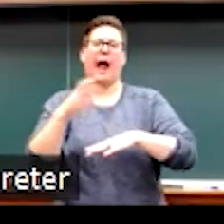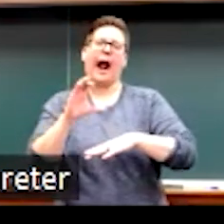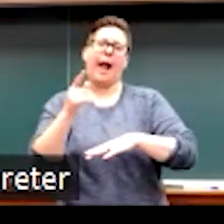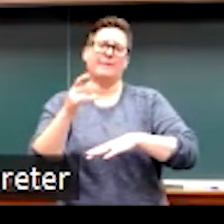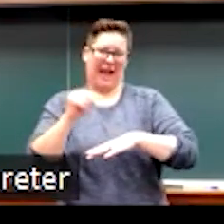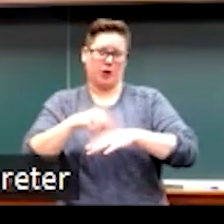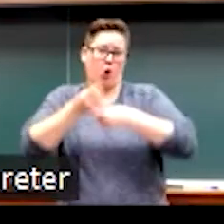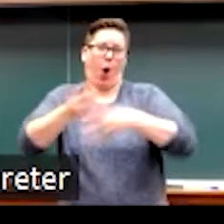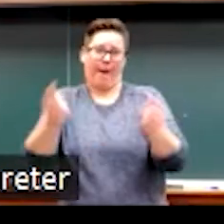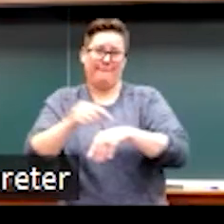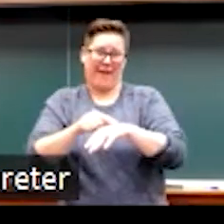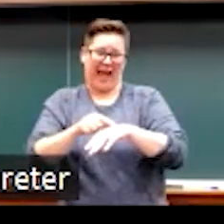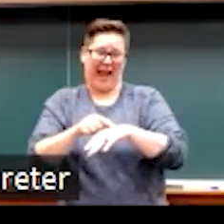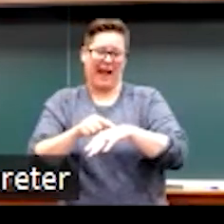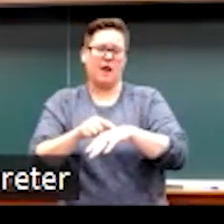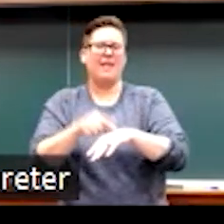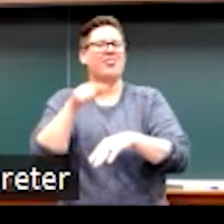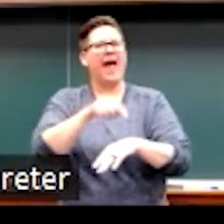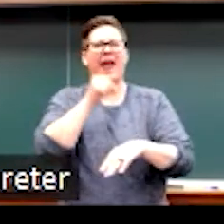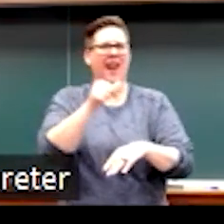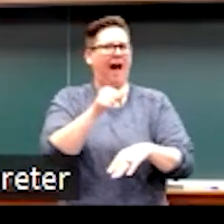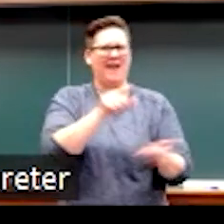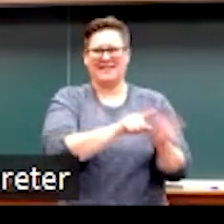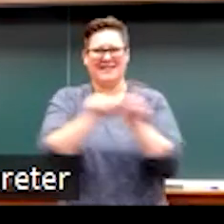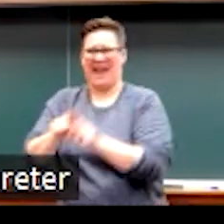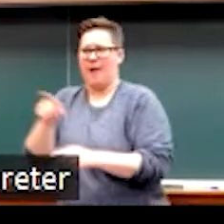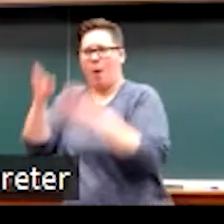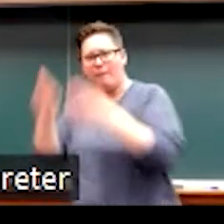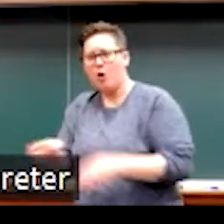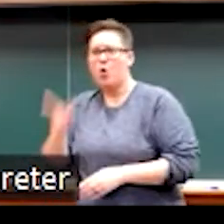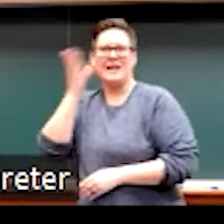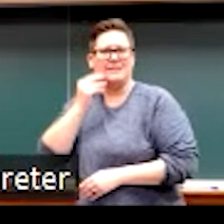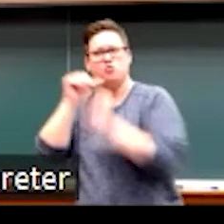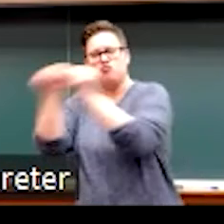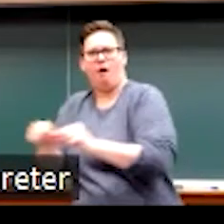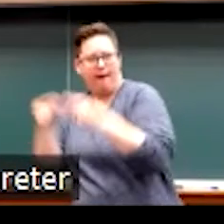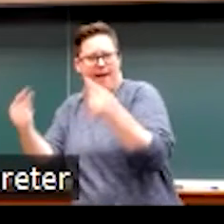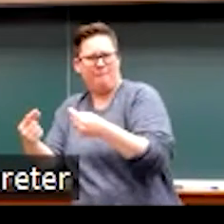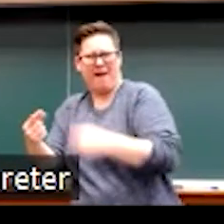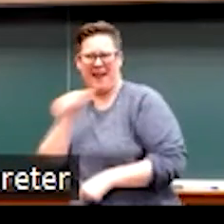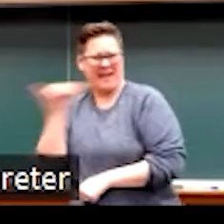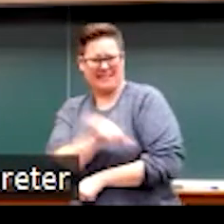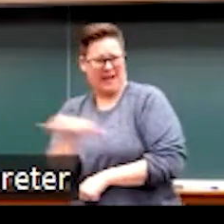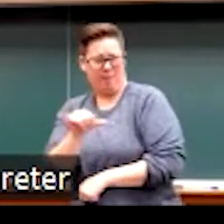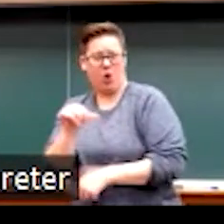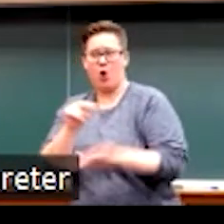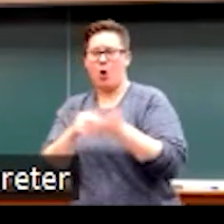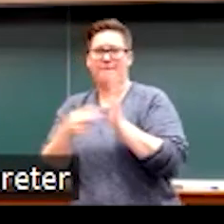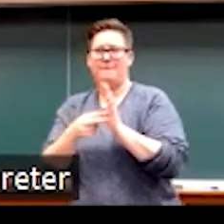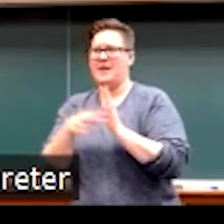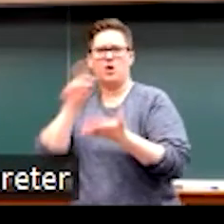to invoke pain may not be representative of the experience of people with chronic pain. So therefore, you have a